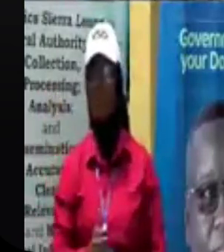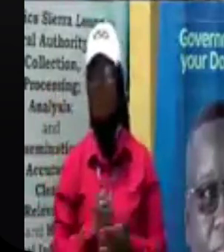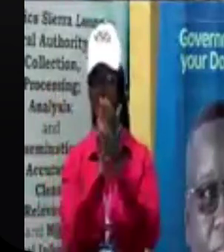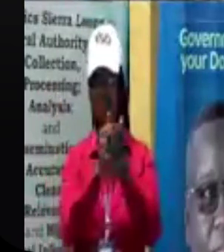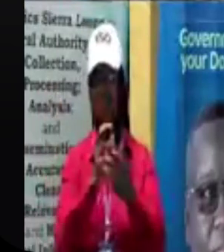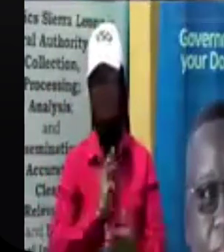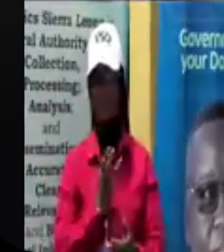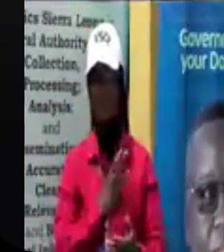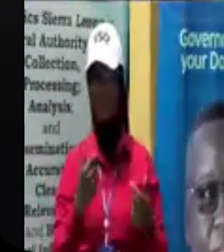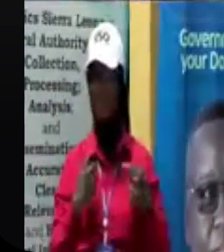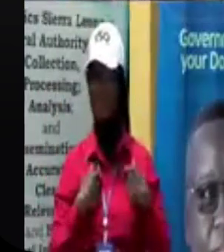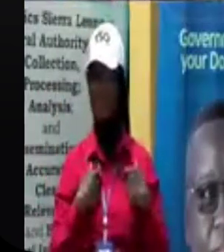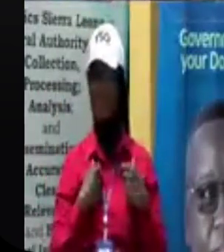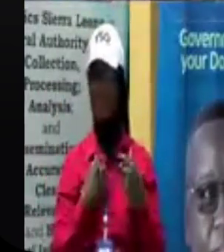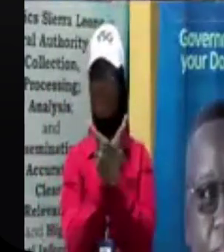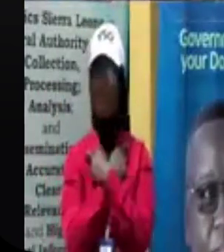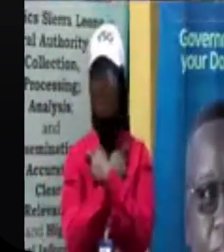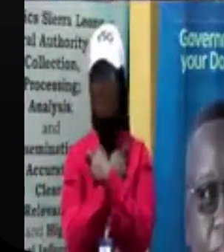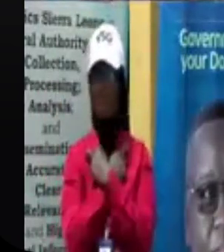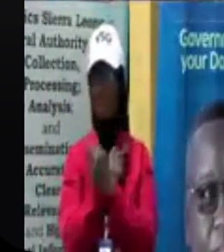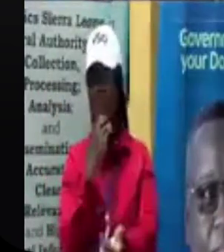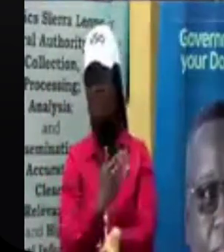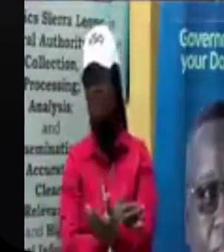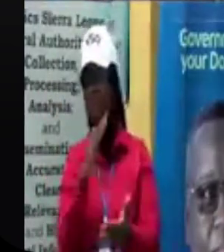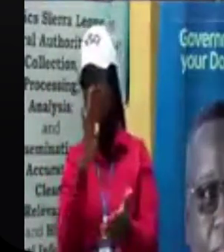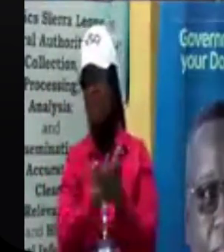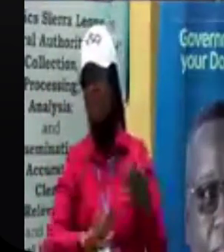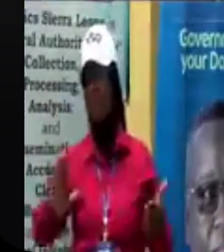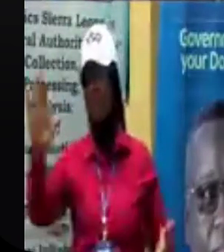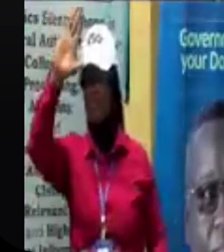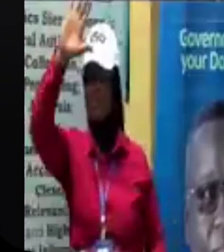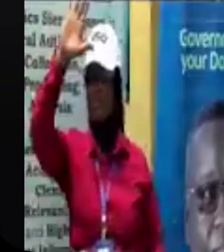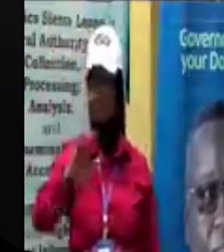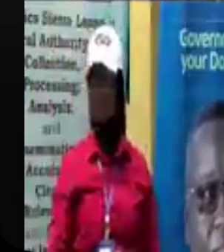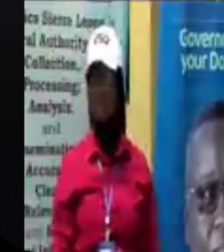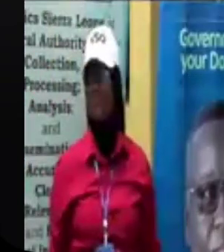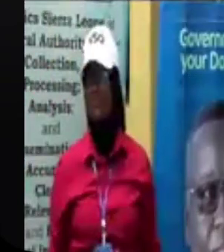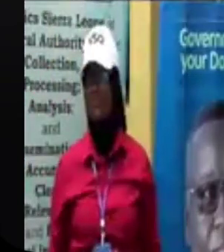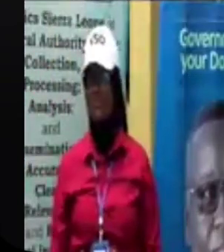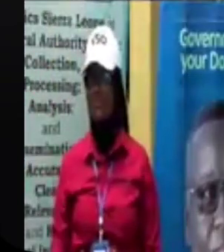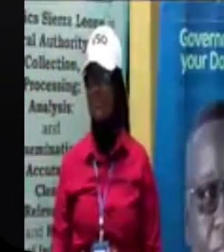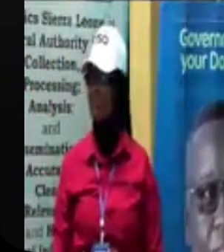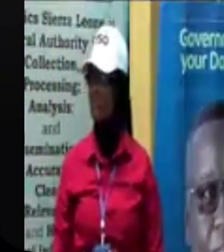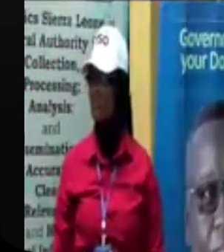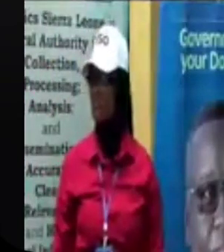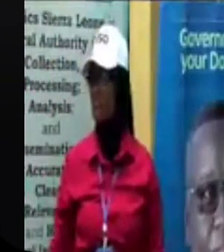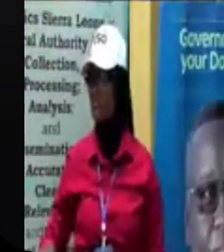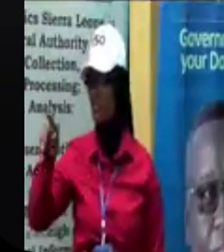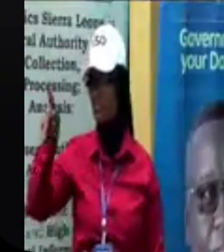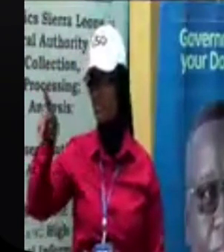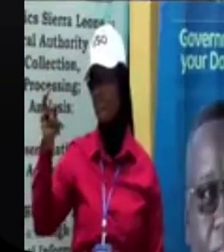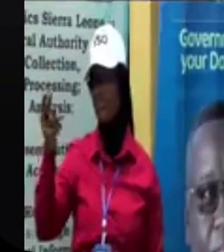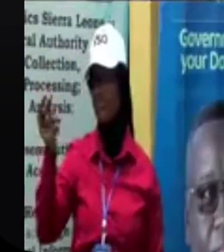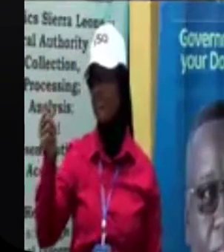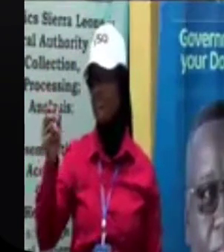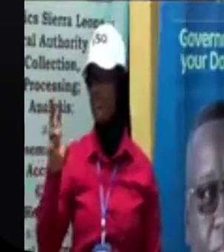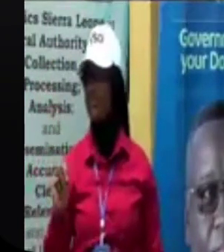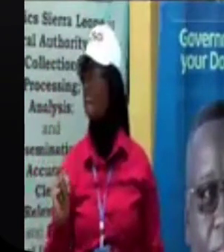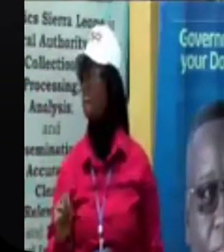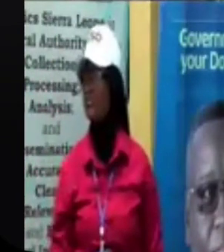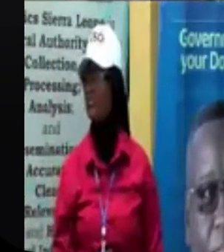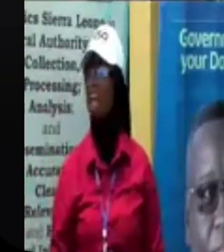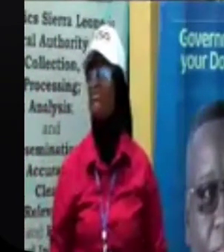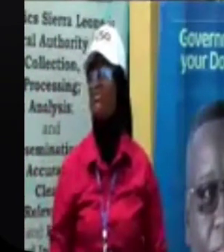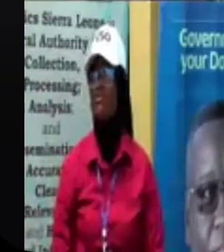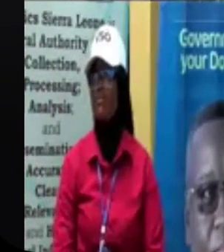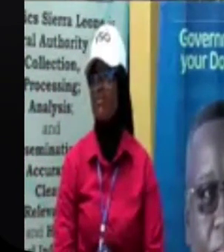me don't retire. Thank you. In that college. All right, thank you, Auntie Isata. Thank you very much. I'll